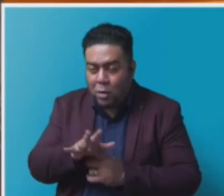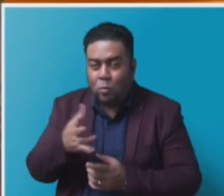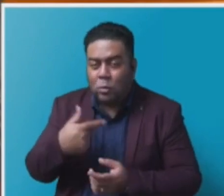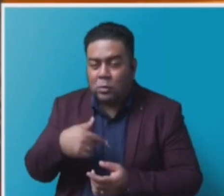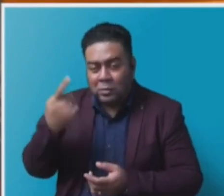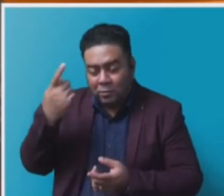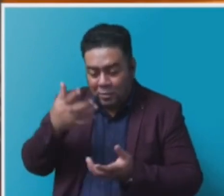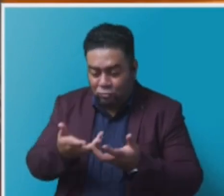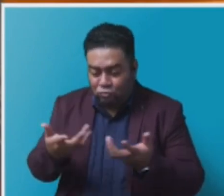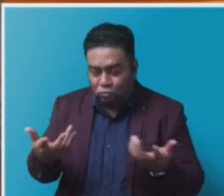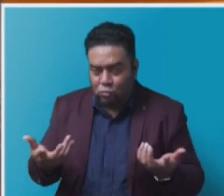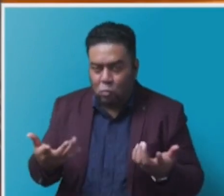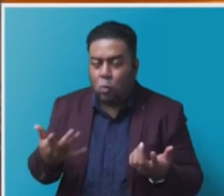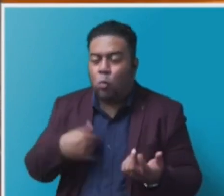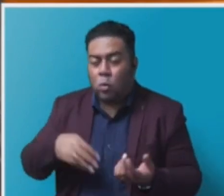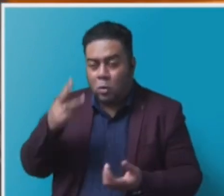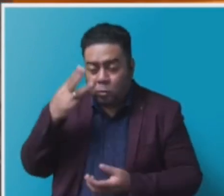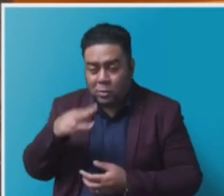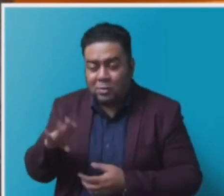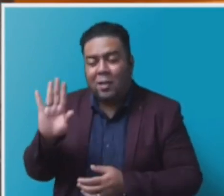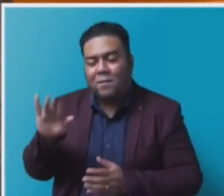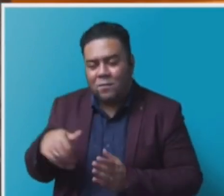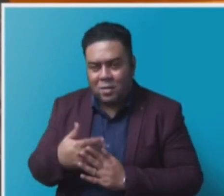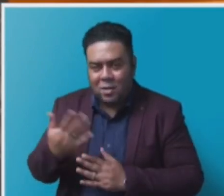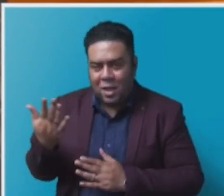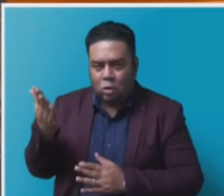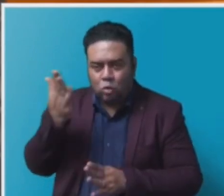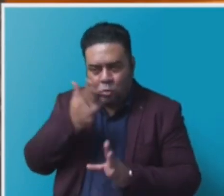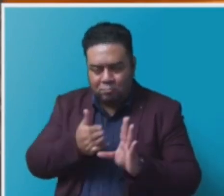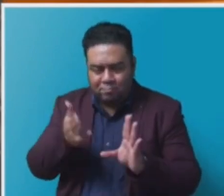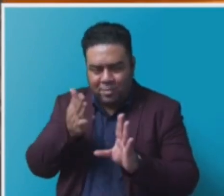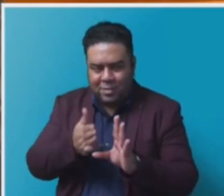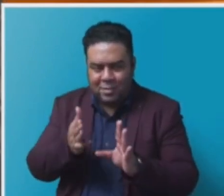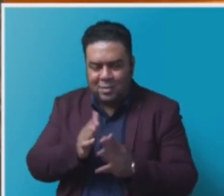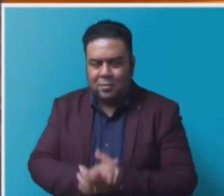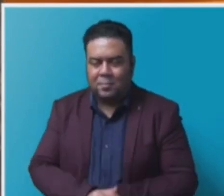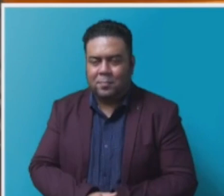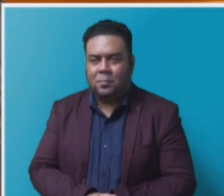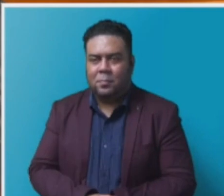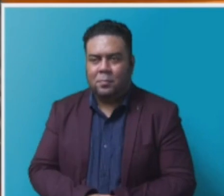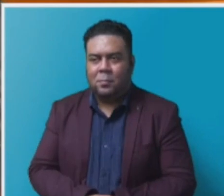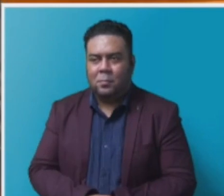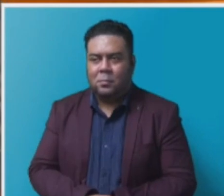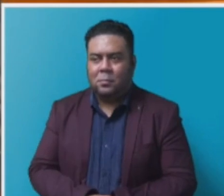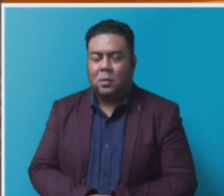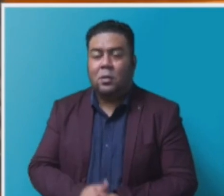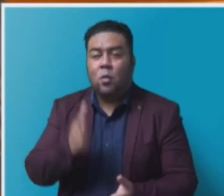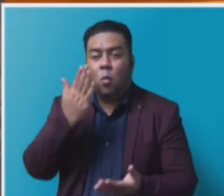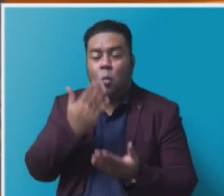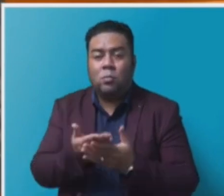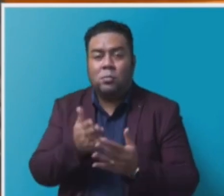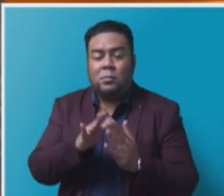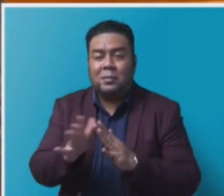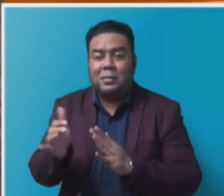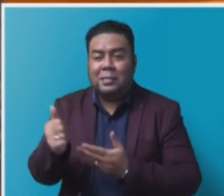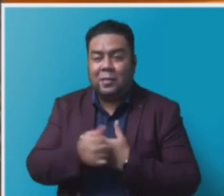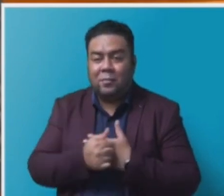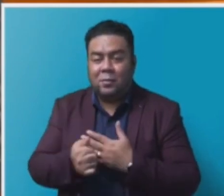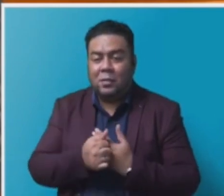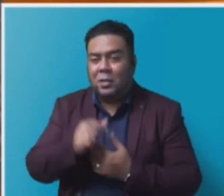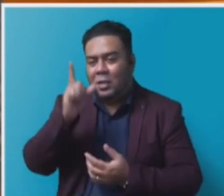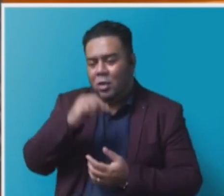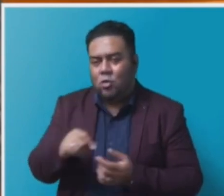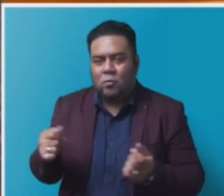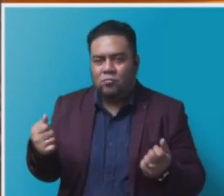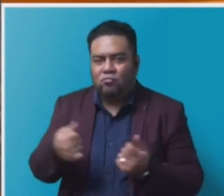it a that we witness daily on social media platforms. The Online Safety Commission cannot